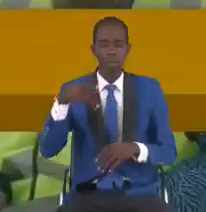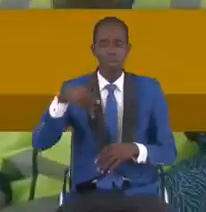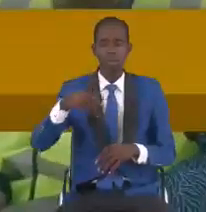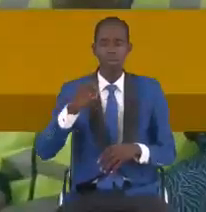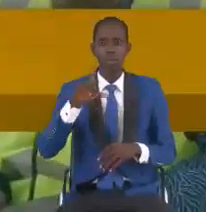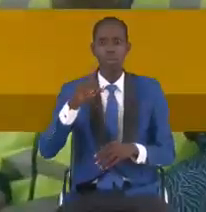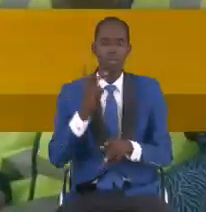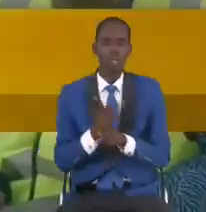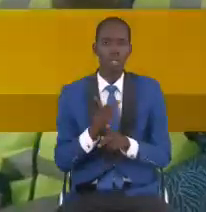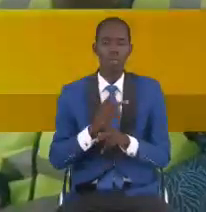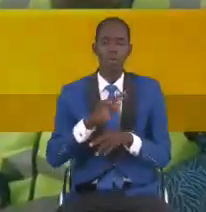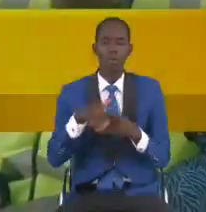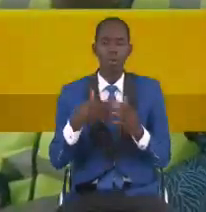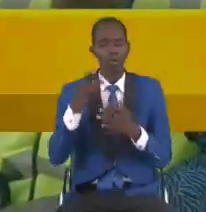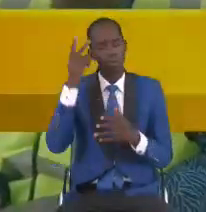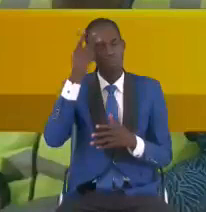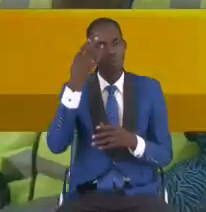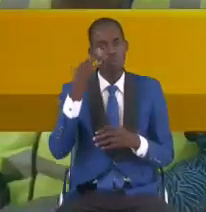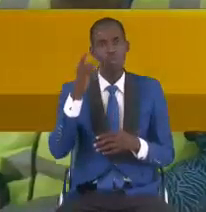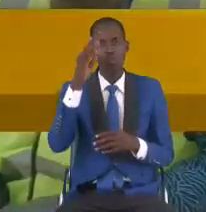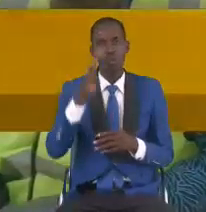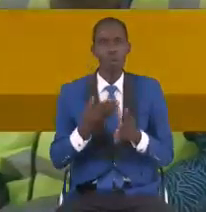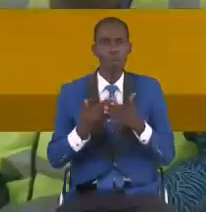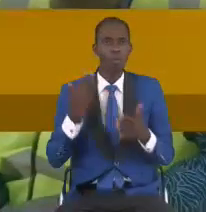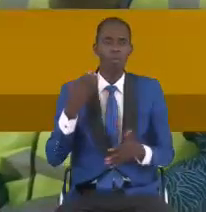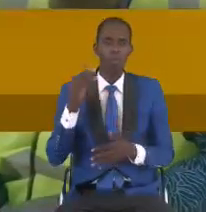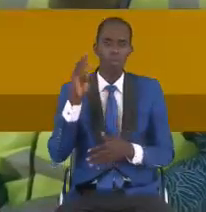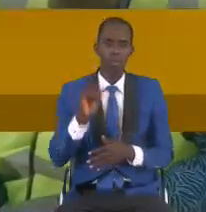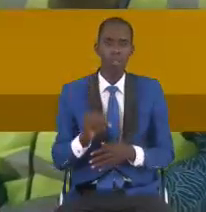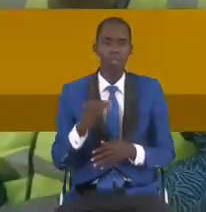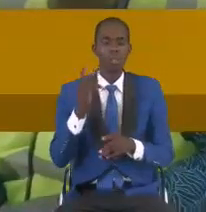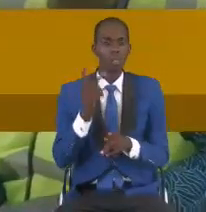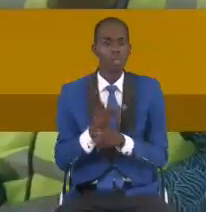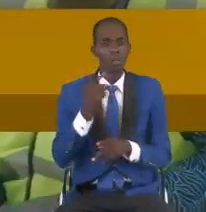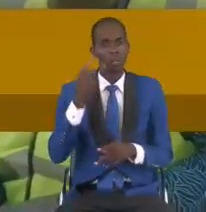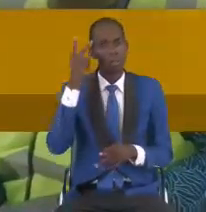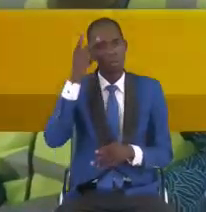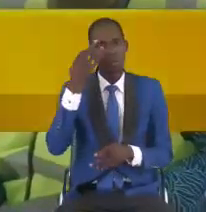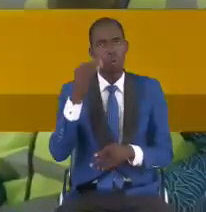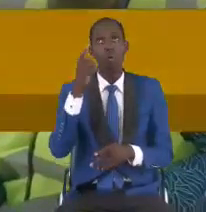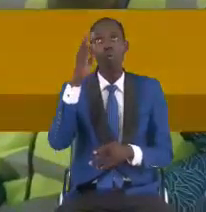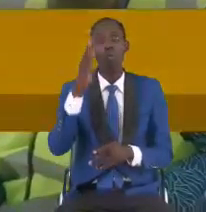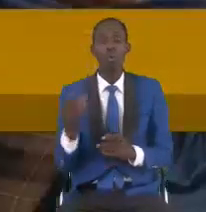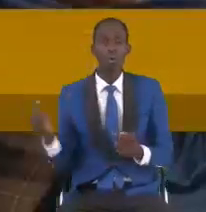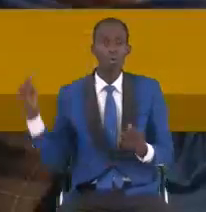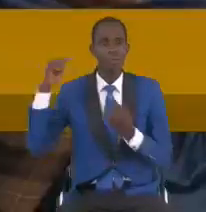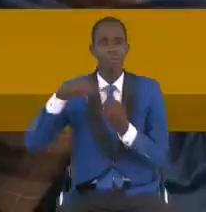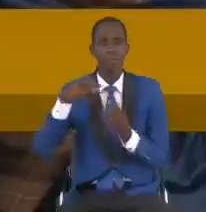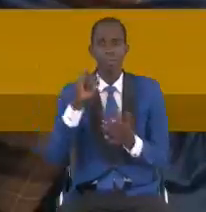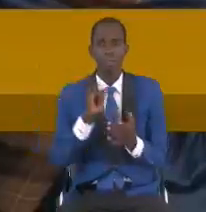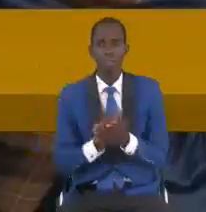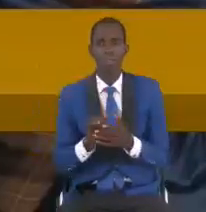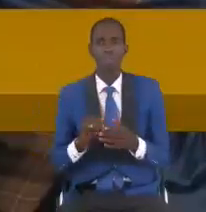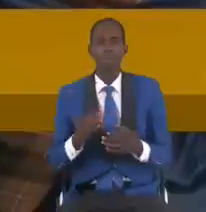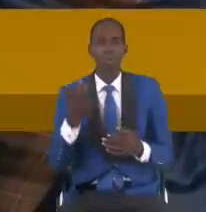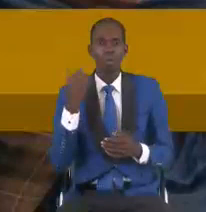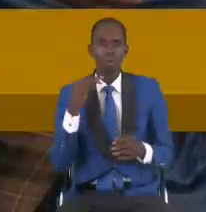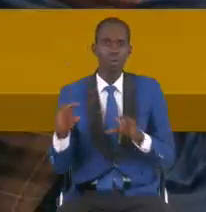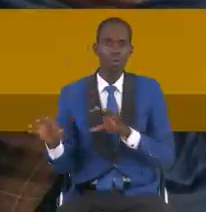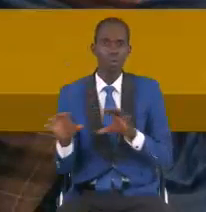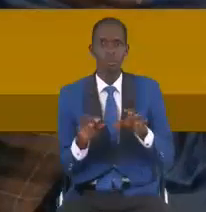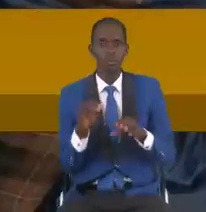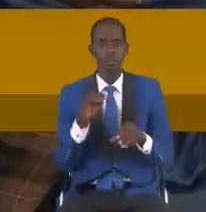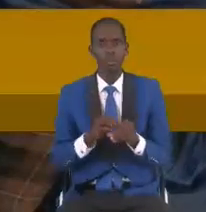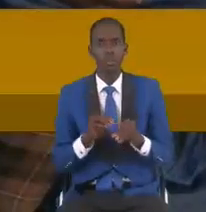He kept that purpose, the purpose of God, until that was fulfilled. Acts